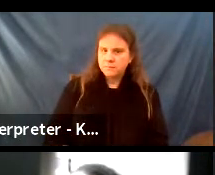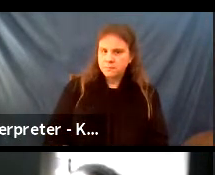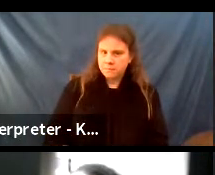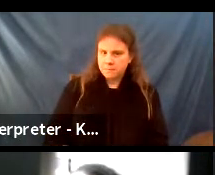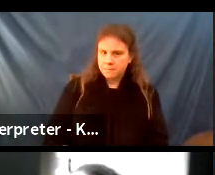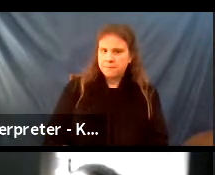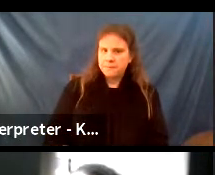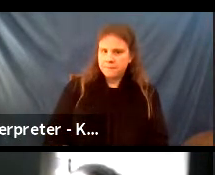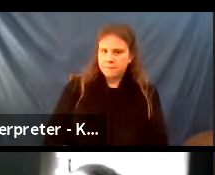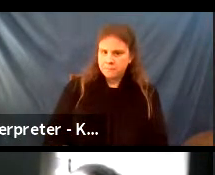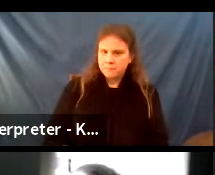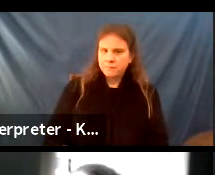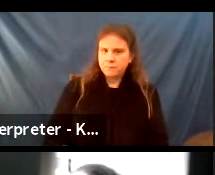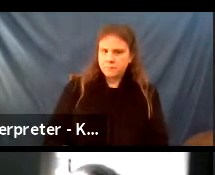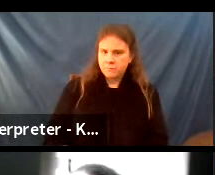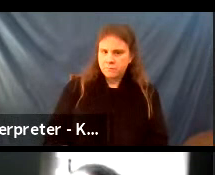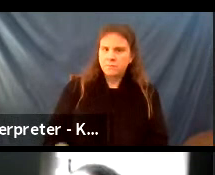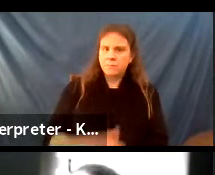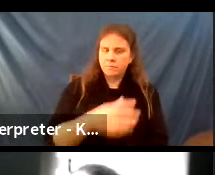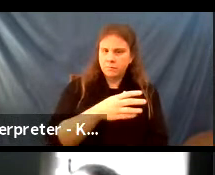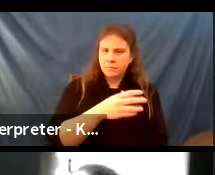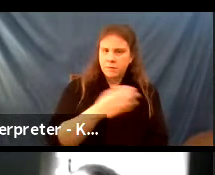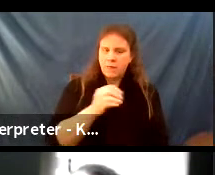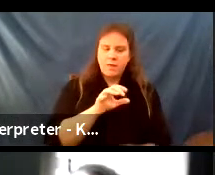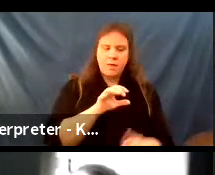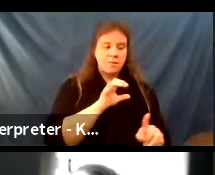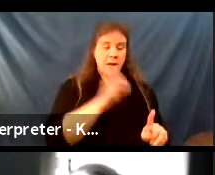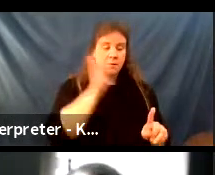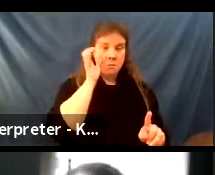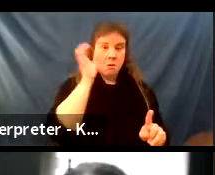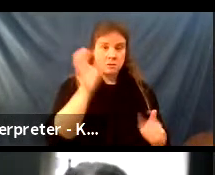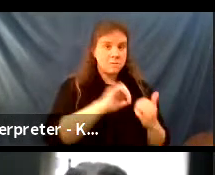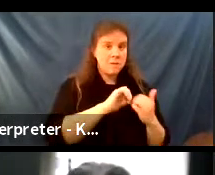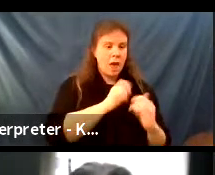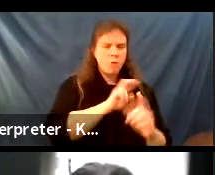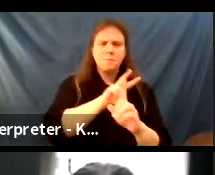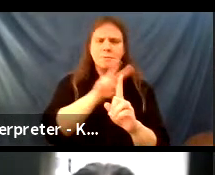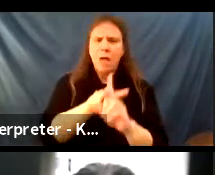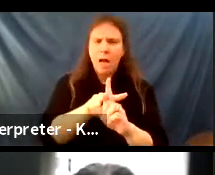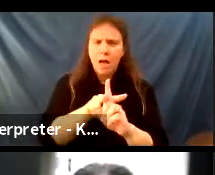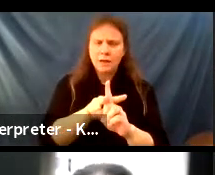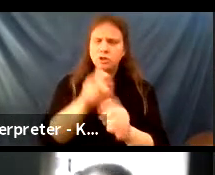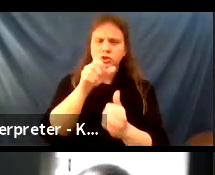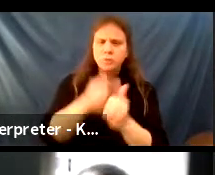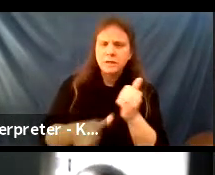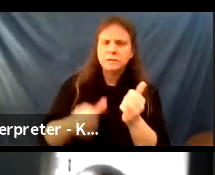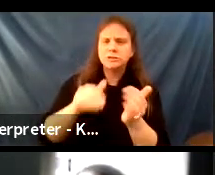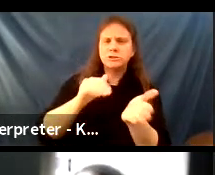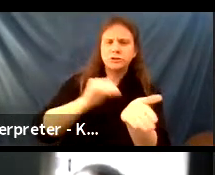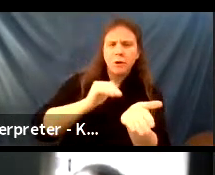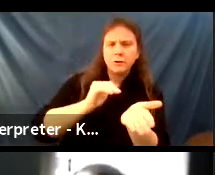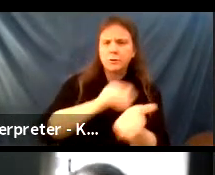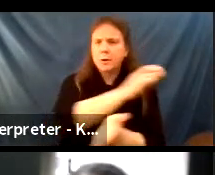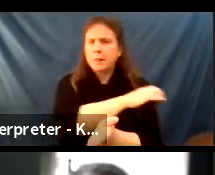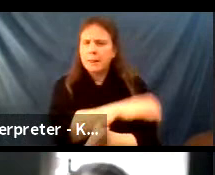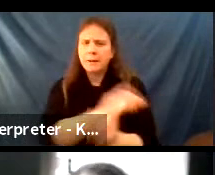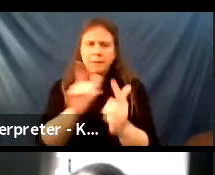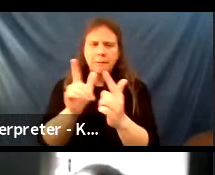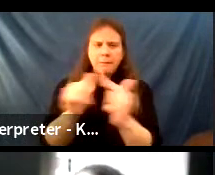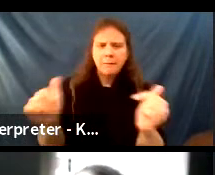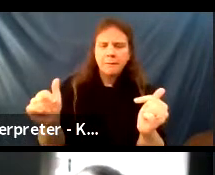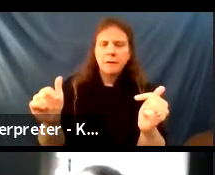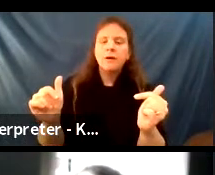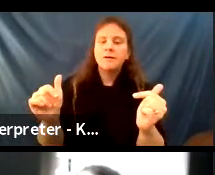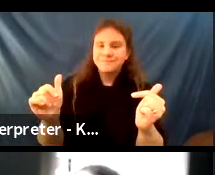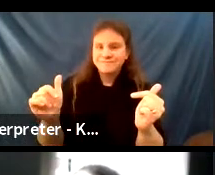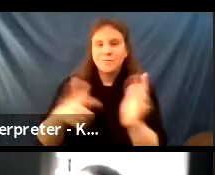the practical implementation of these to get these to the providers serving the priority groups does require